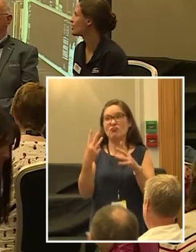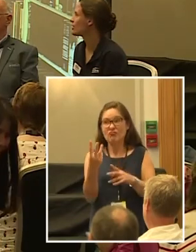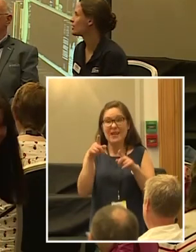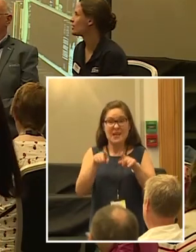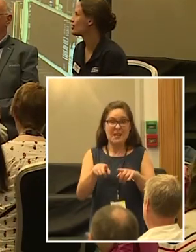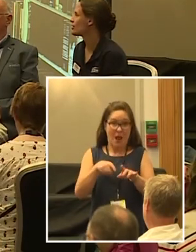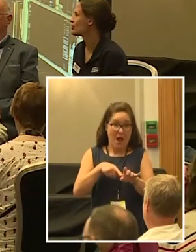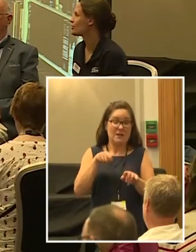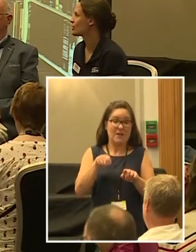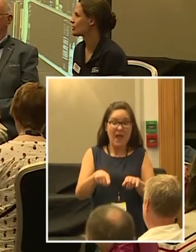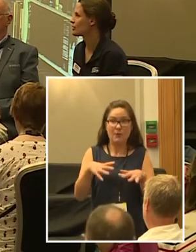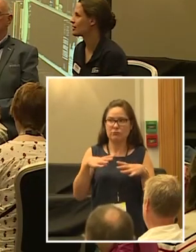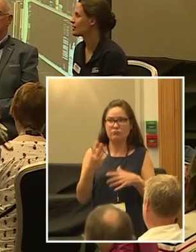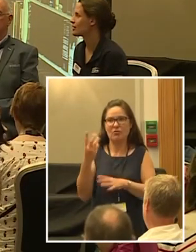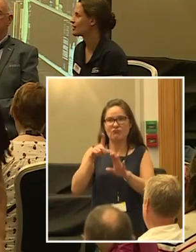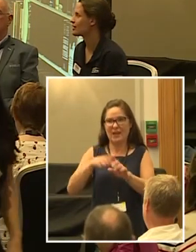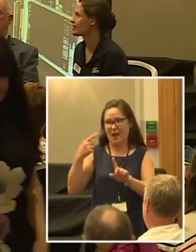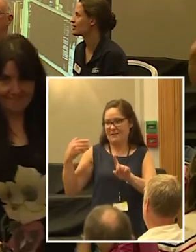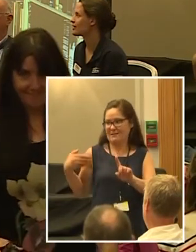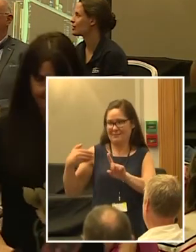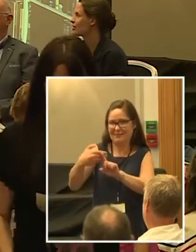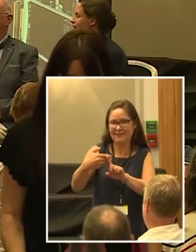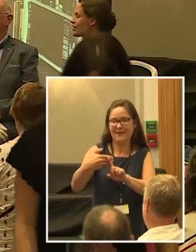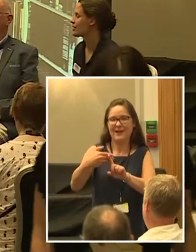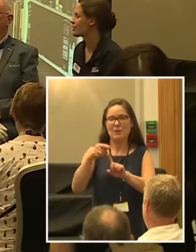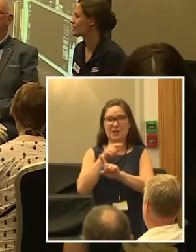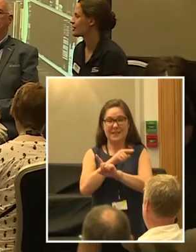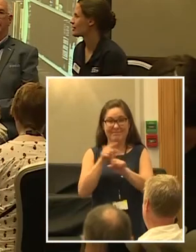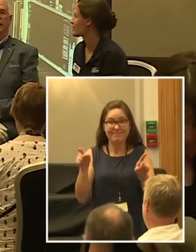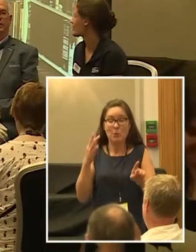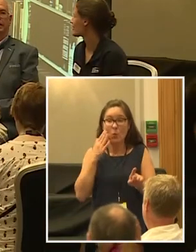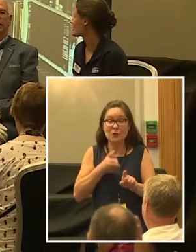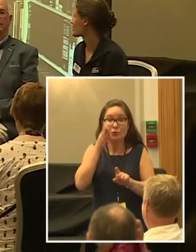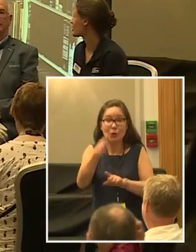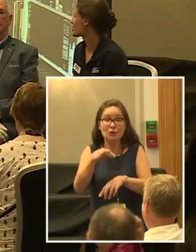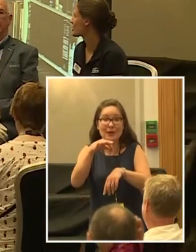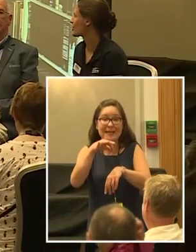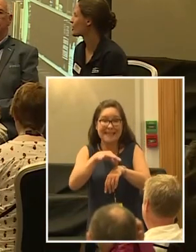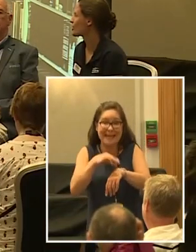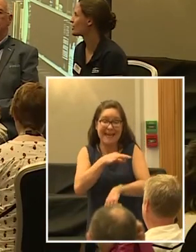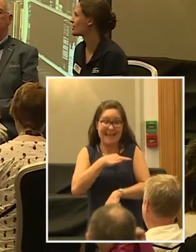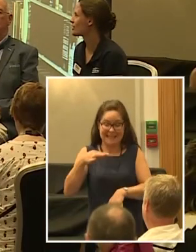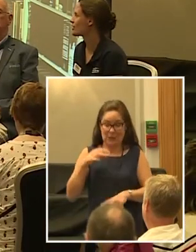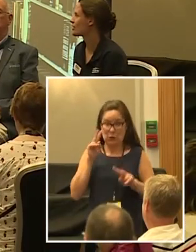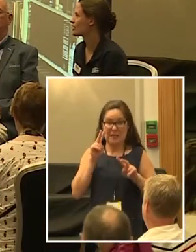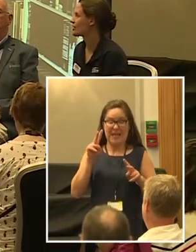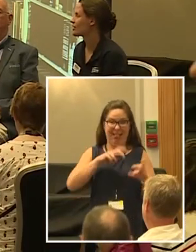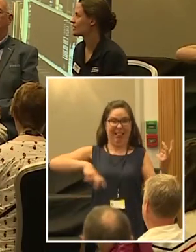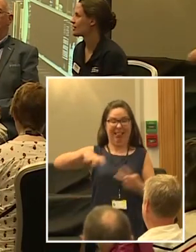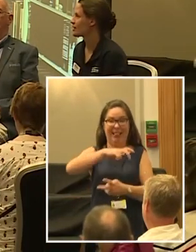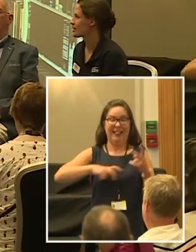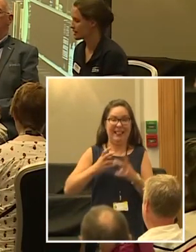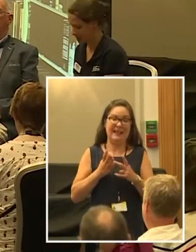probably what you lot may see every time you go to a clinic. It's a busy outpatients clinic,